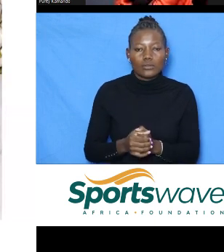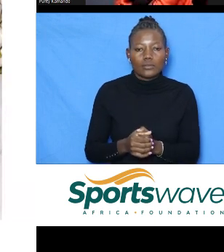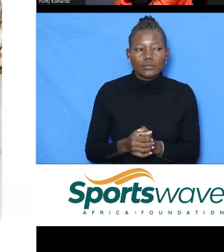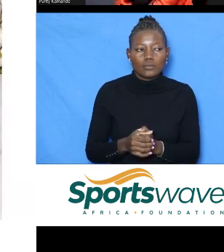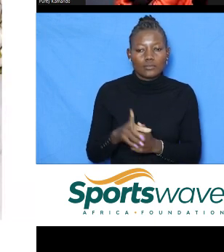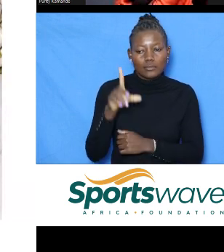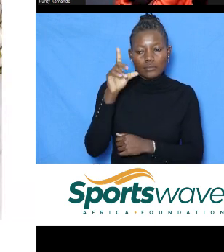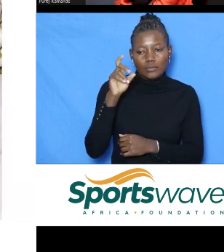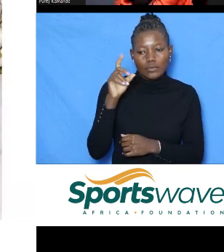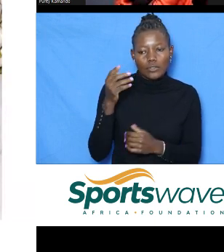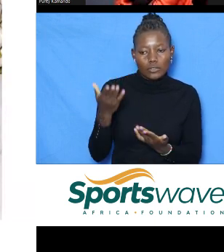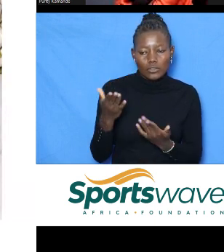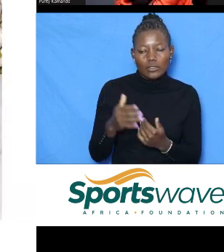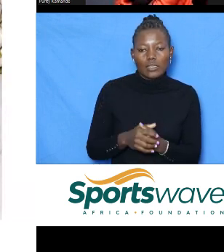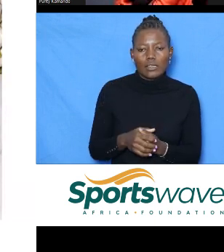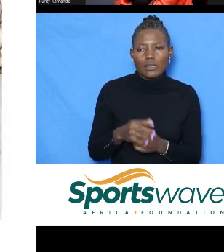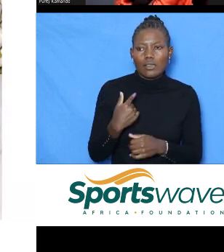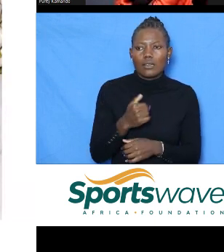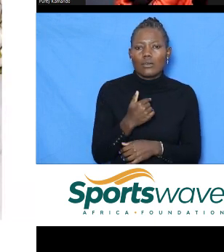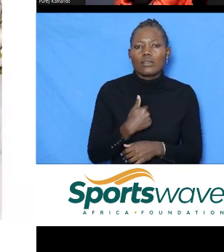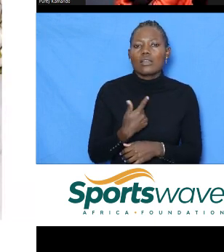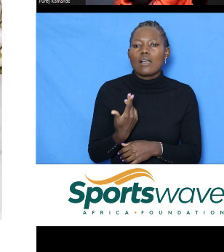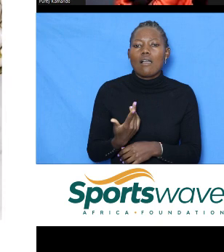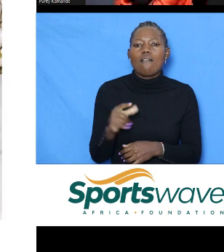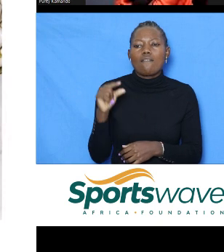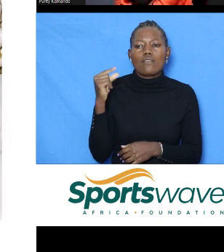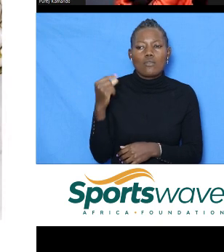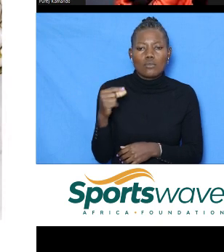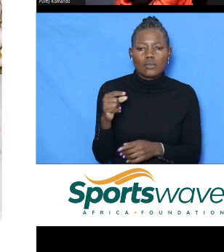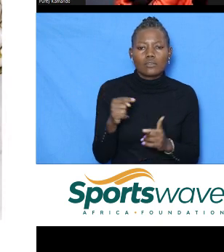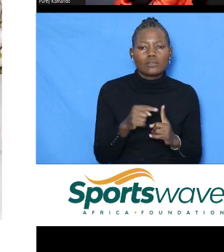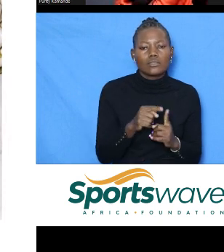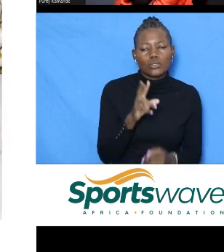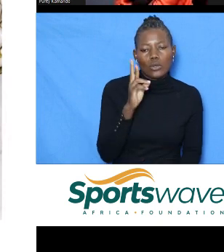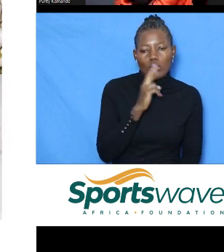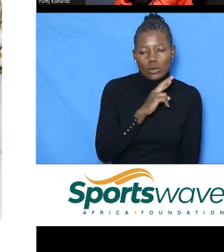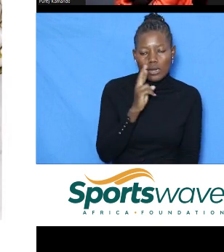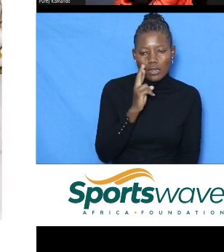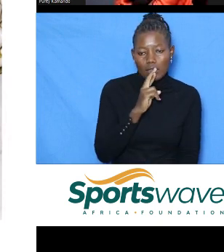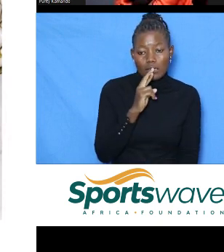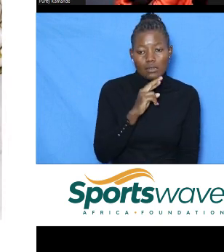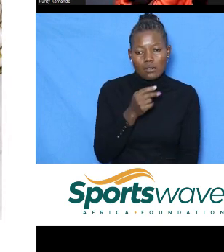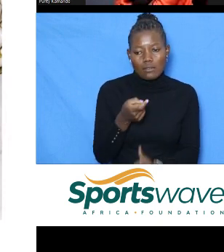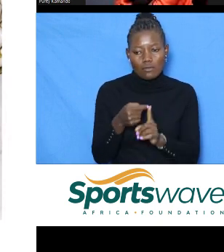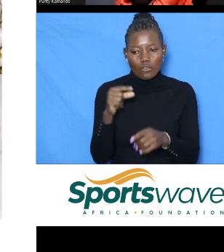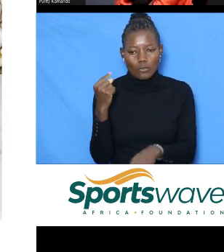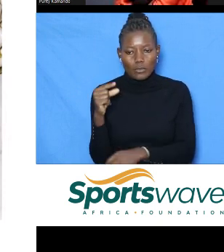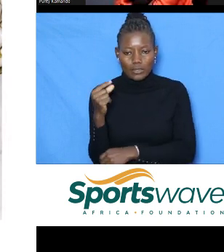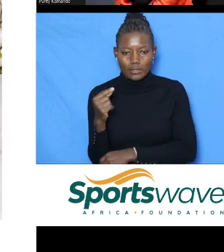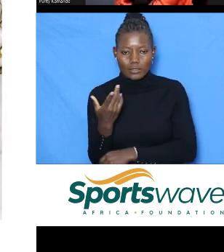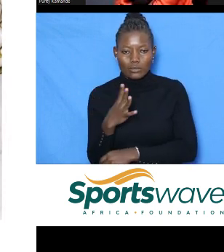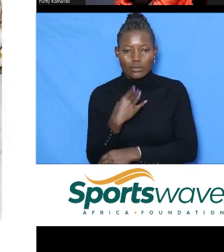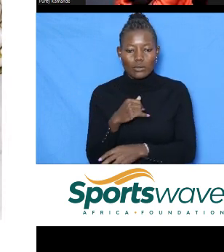diagram that is on the slide there. So we have from the green to the red. So from the green is where we would